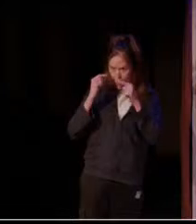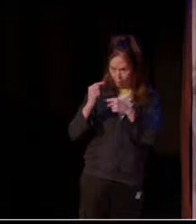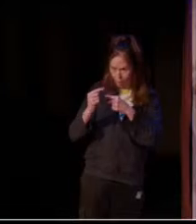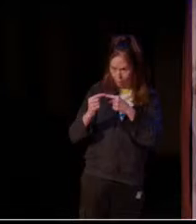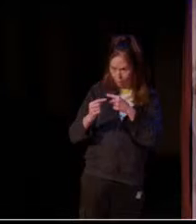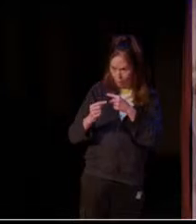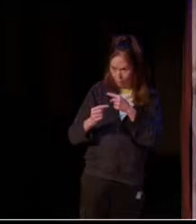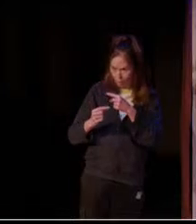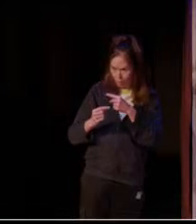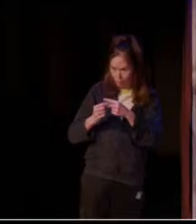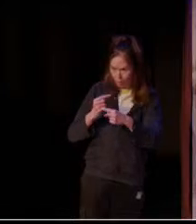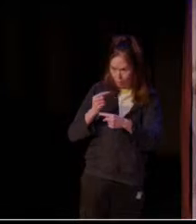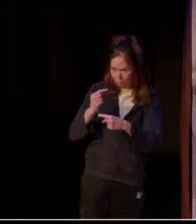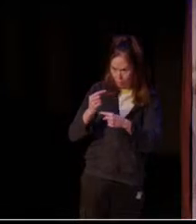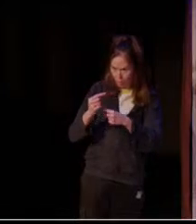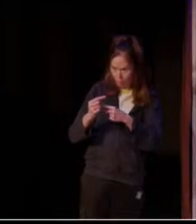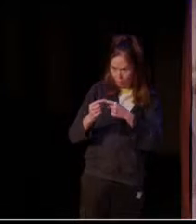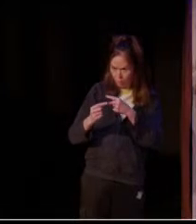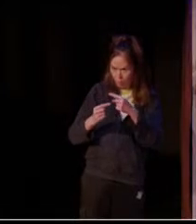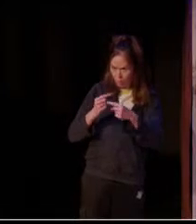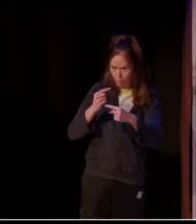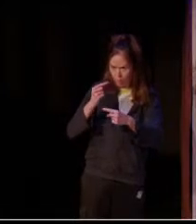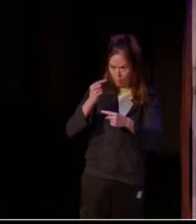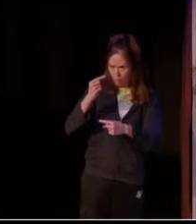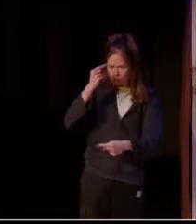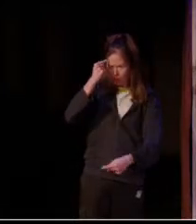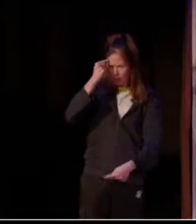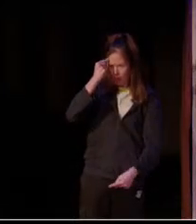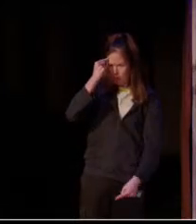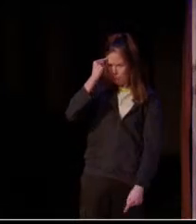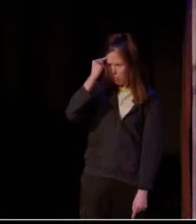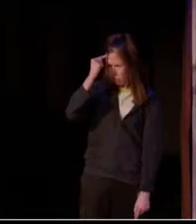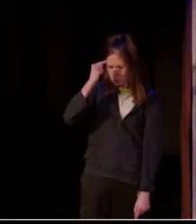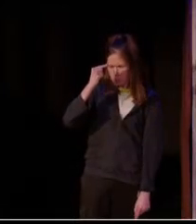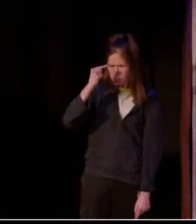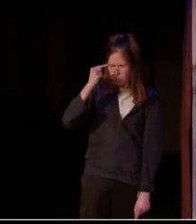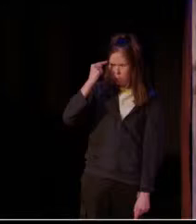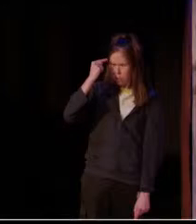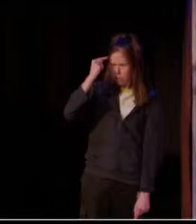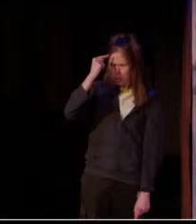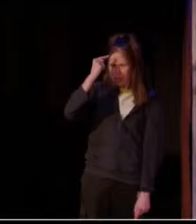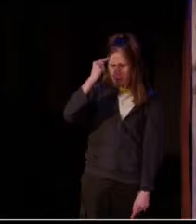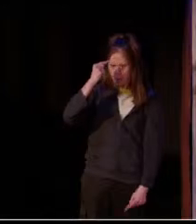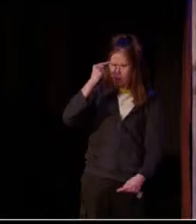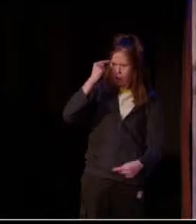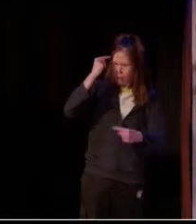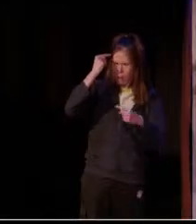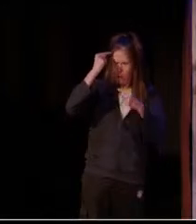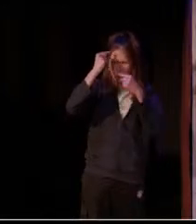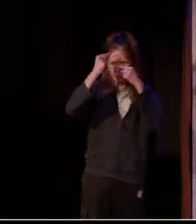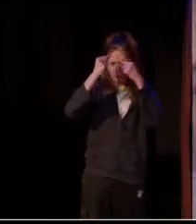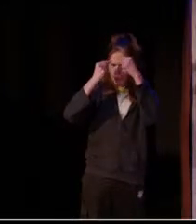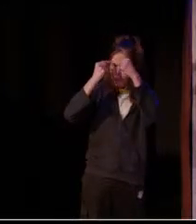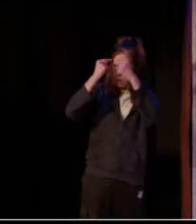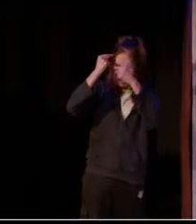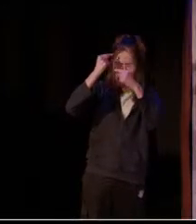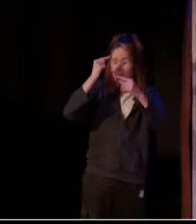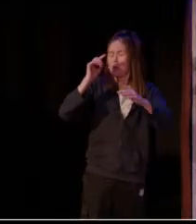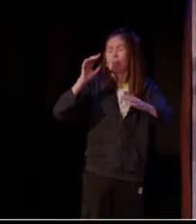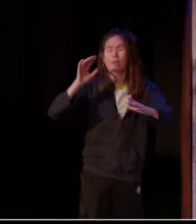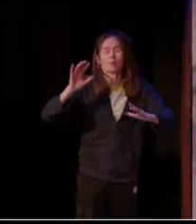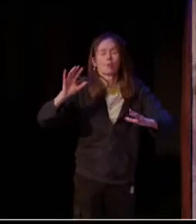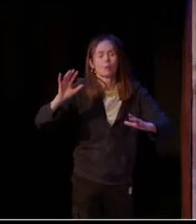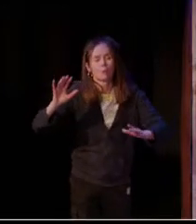It is my weakness that burdens me this way. Mere weakness. If I